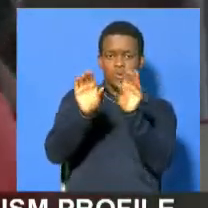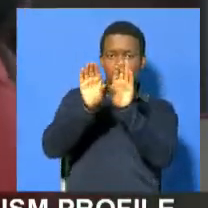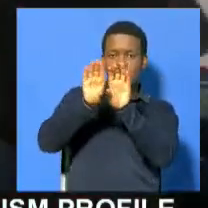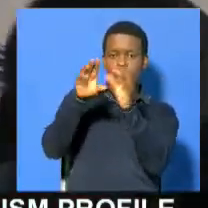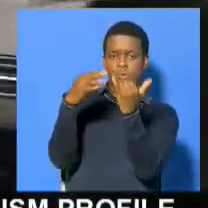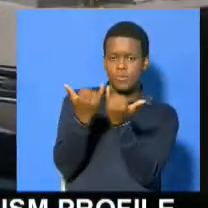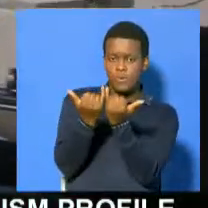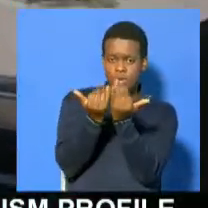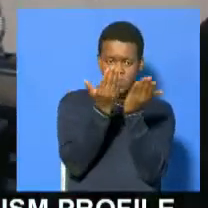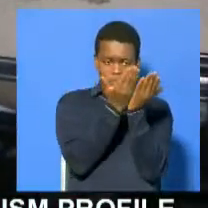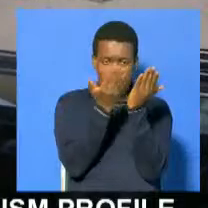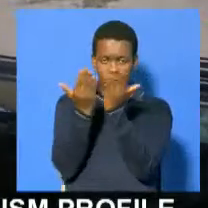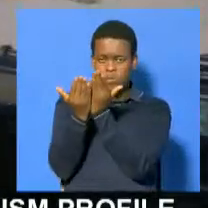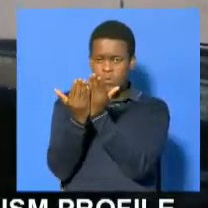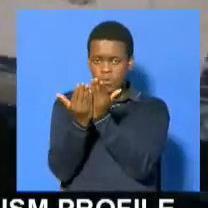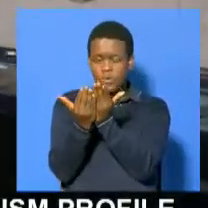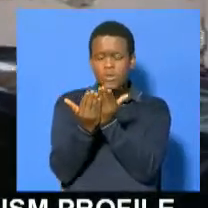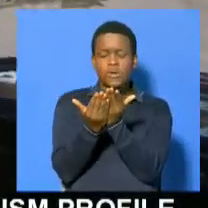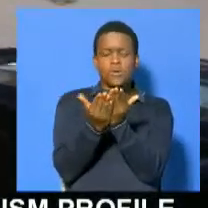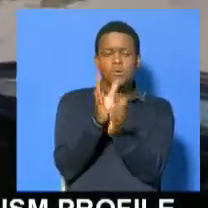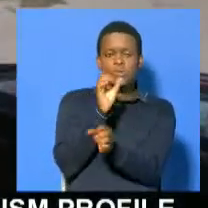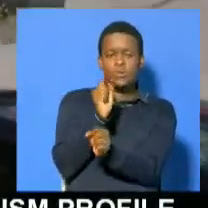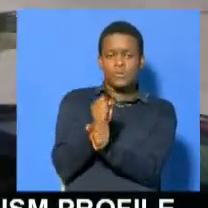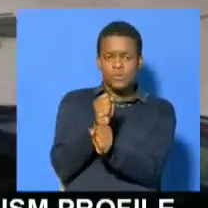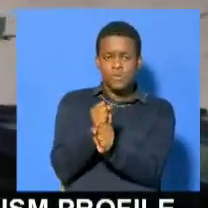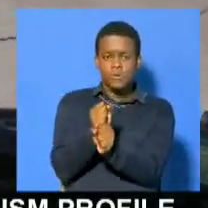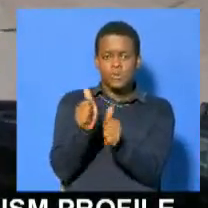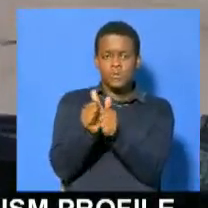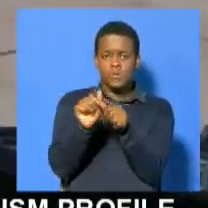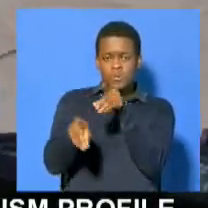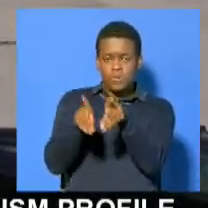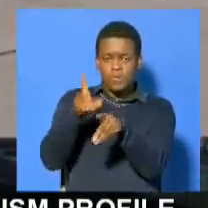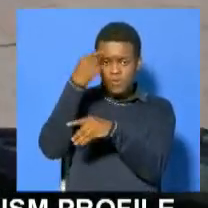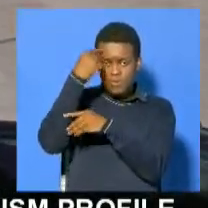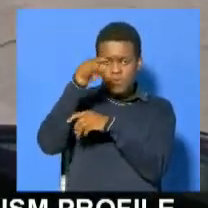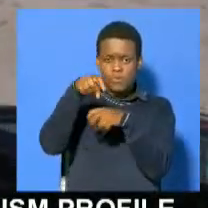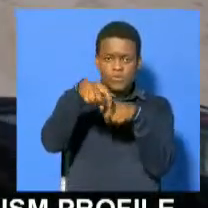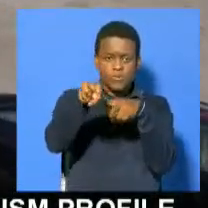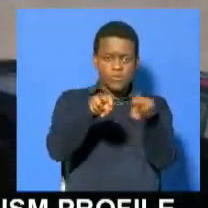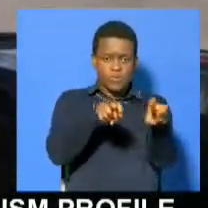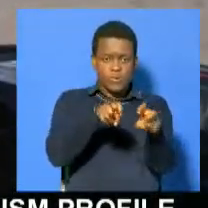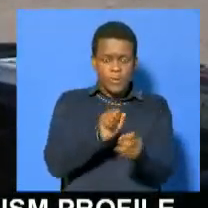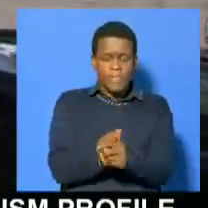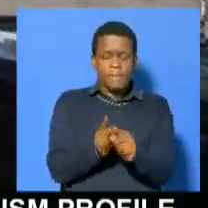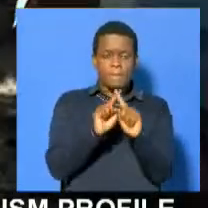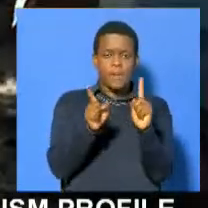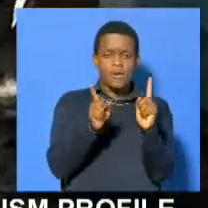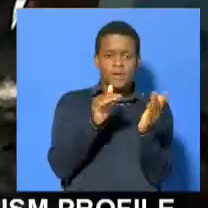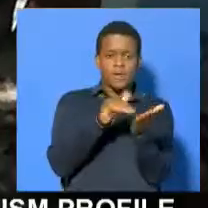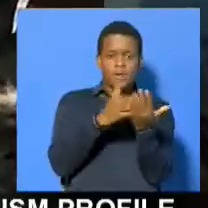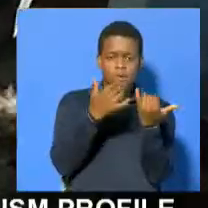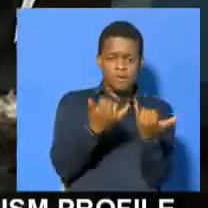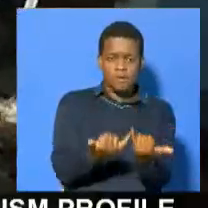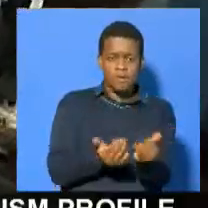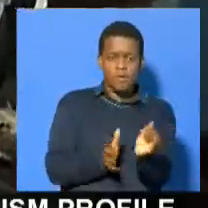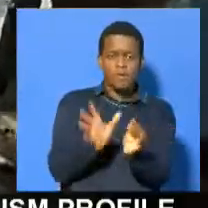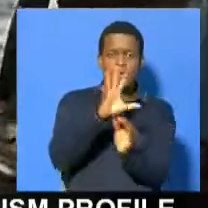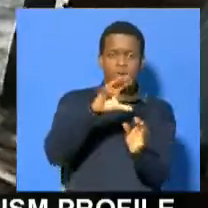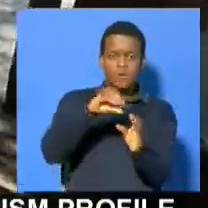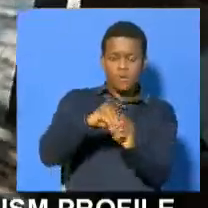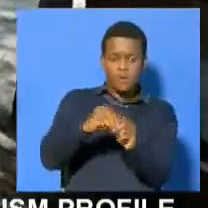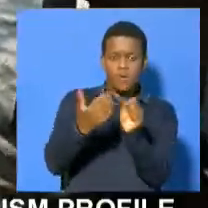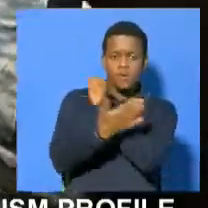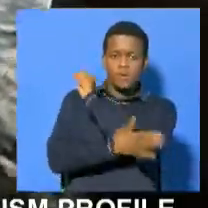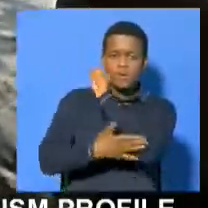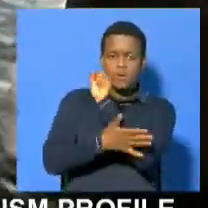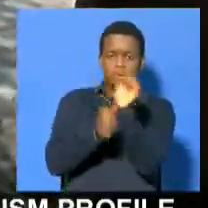dealing with schools, me dealing with capacity building for the tourism industry. It also includes country participation,